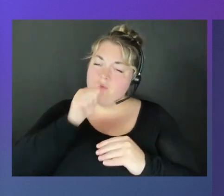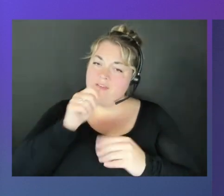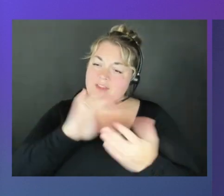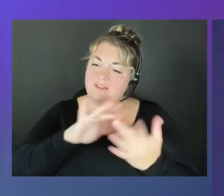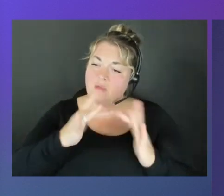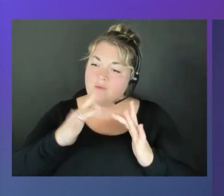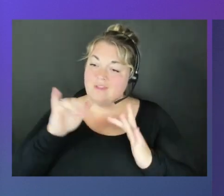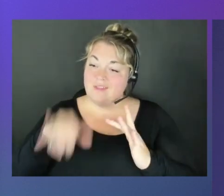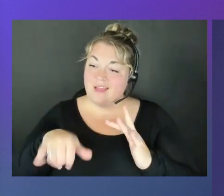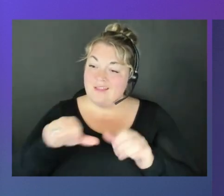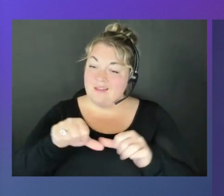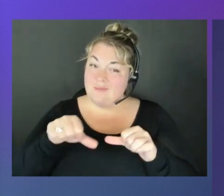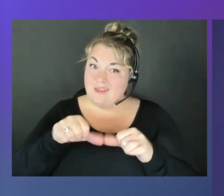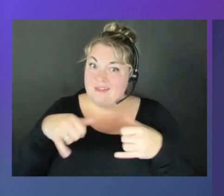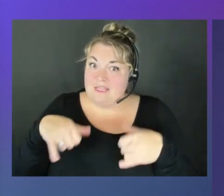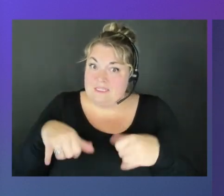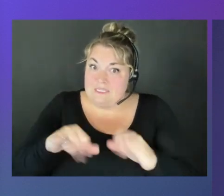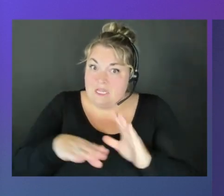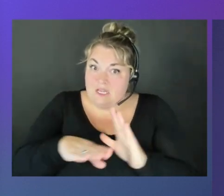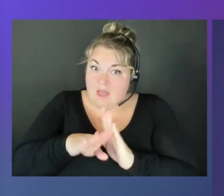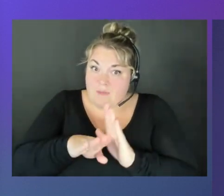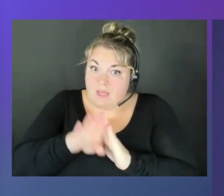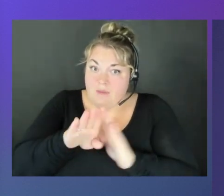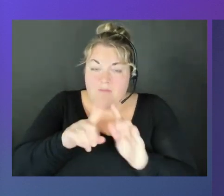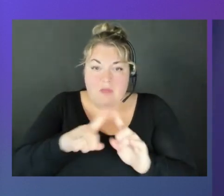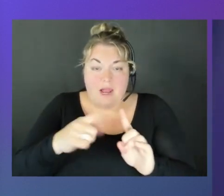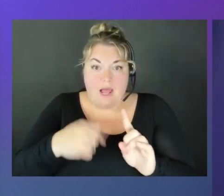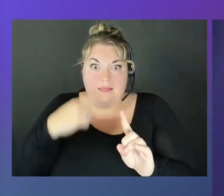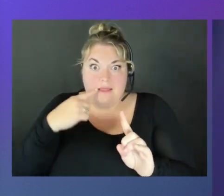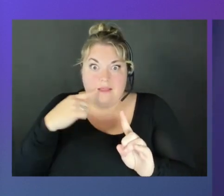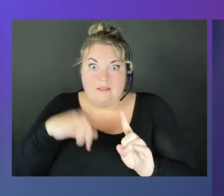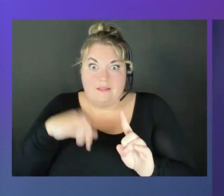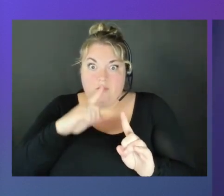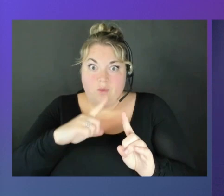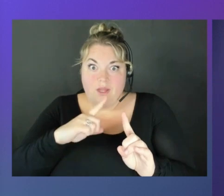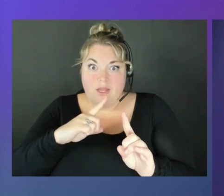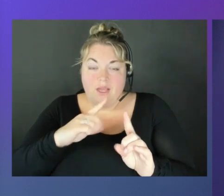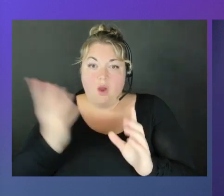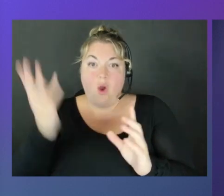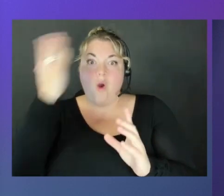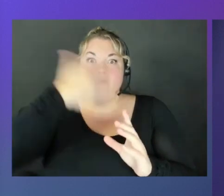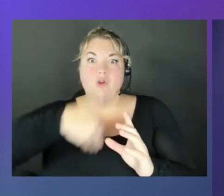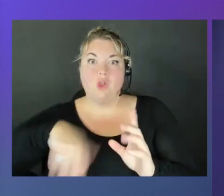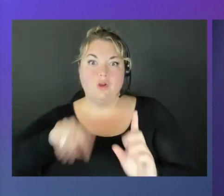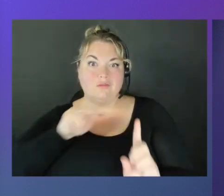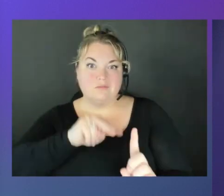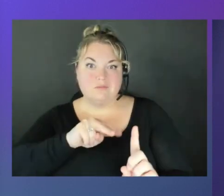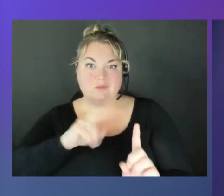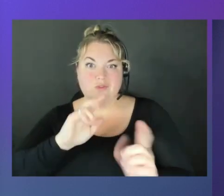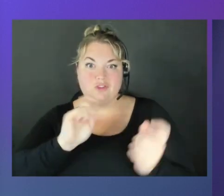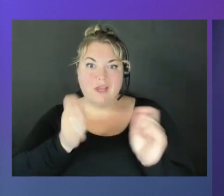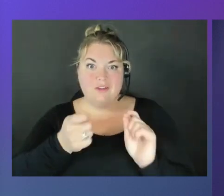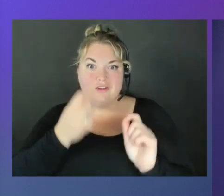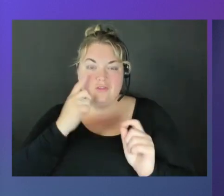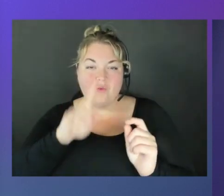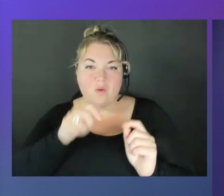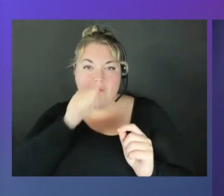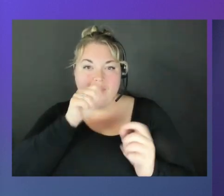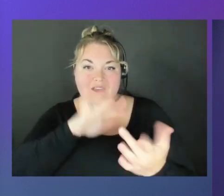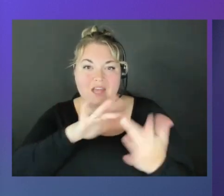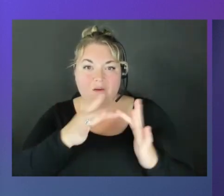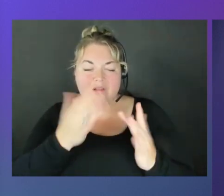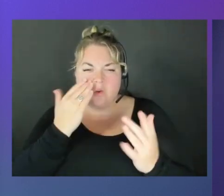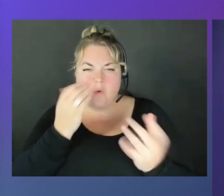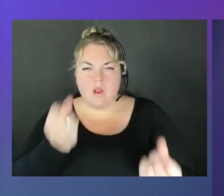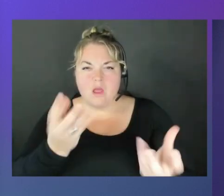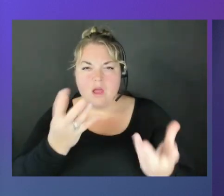up and coming, but I think it's one of the most underrated overall changes in private networks. I know a lot of customers are interested